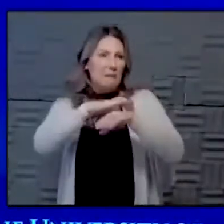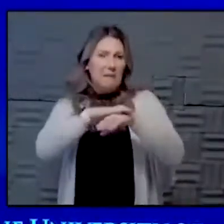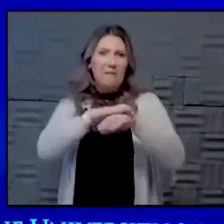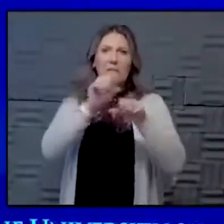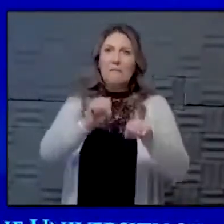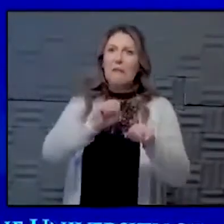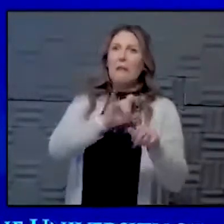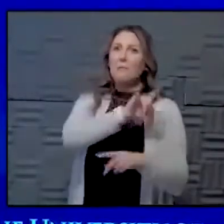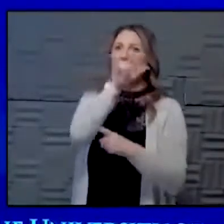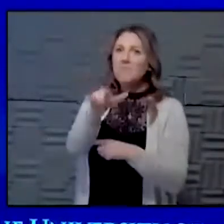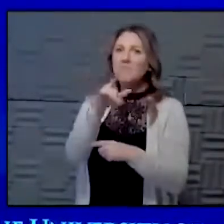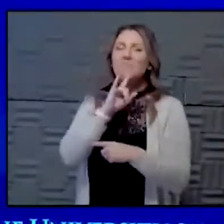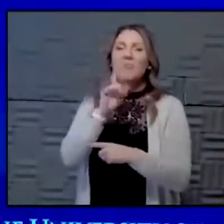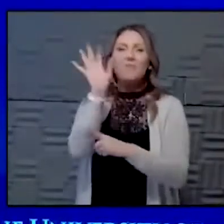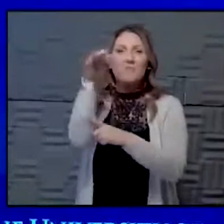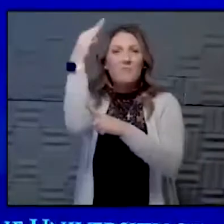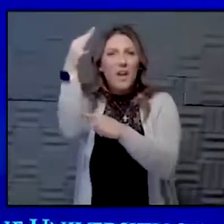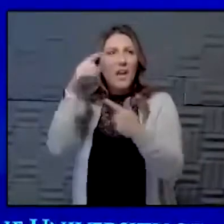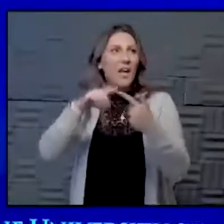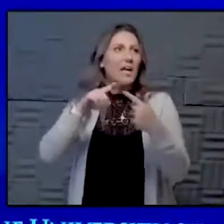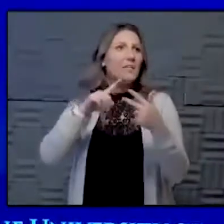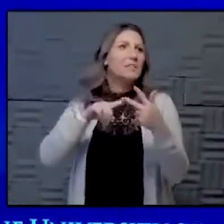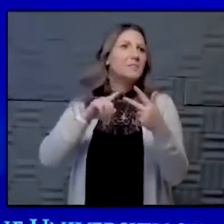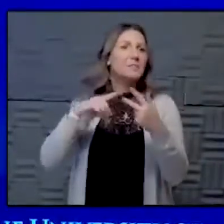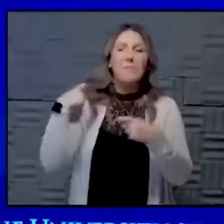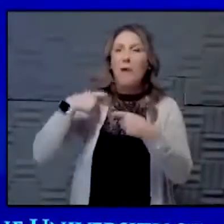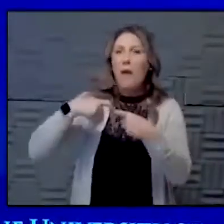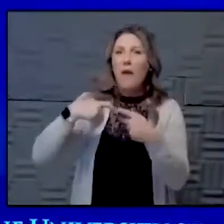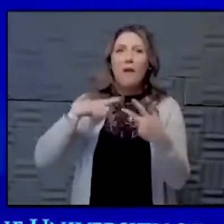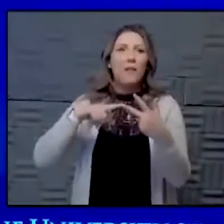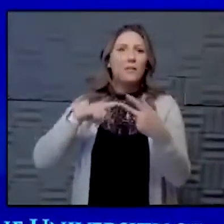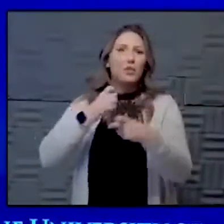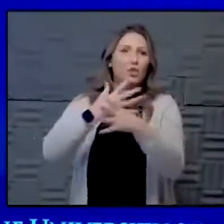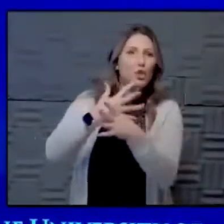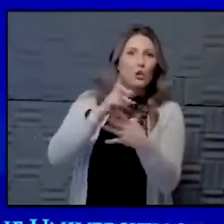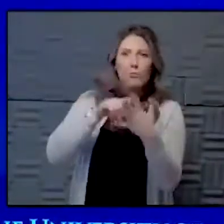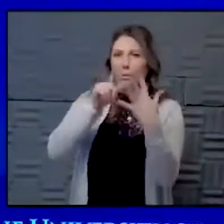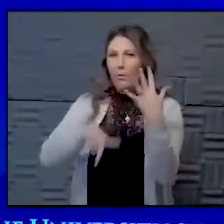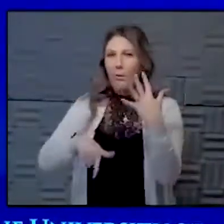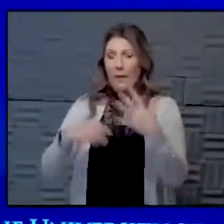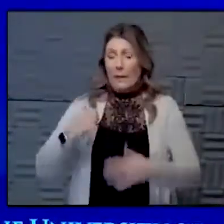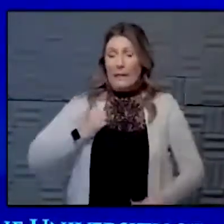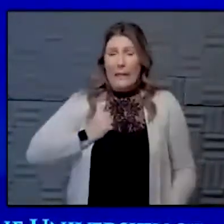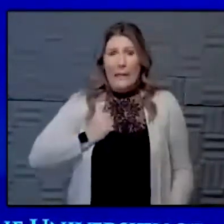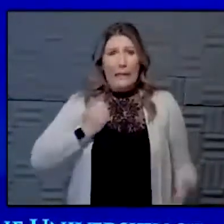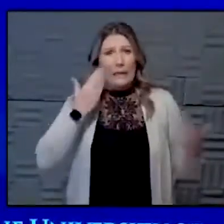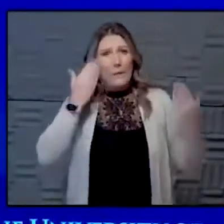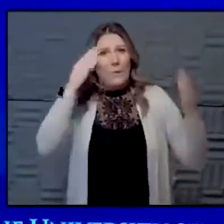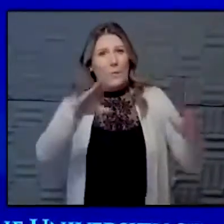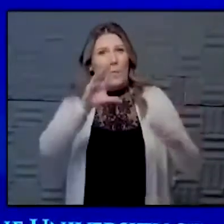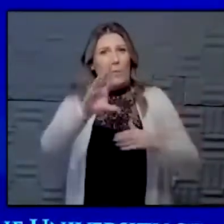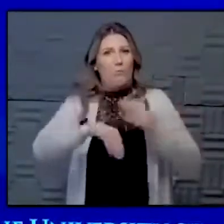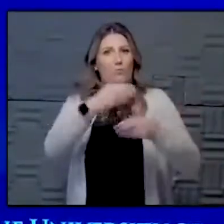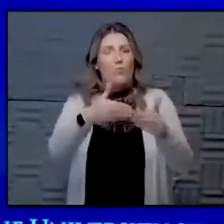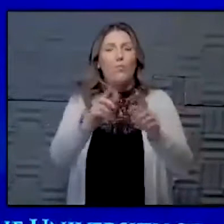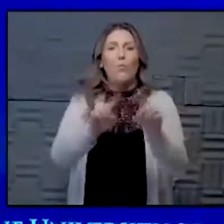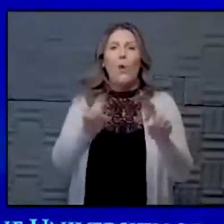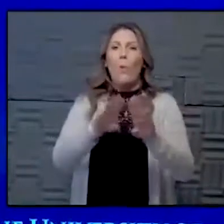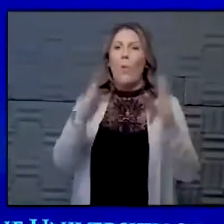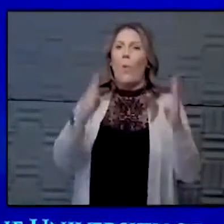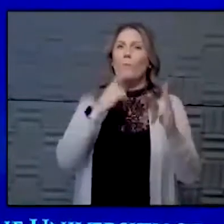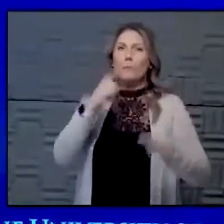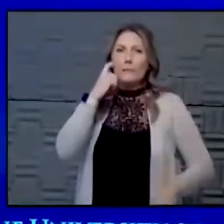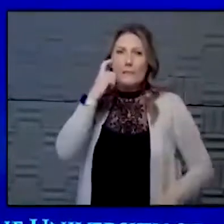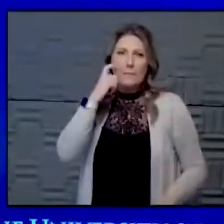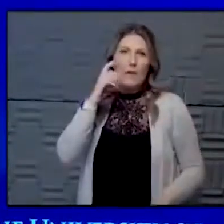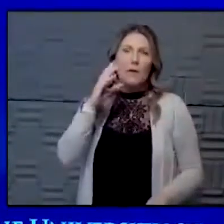into France and Spain and Germany and others. And so I think I don't know where Canada is on that process, but I do think it's going to open up, and I